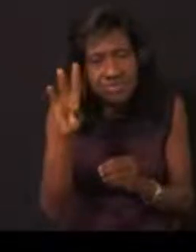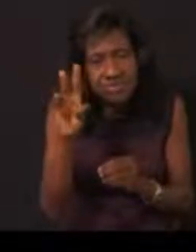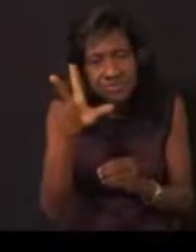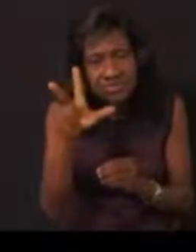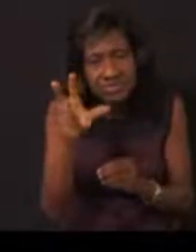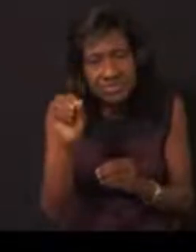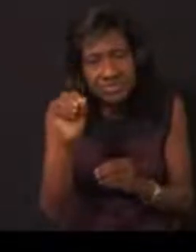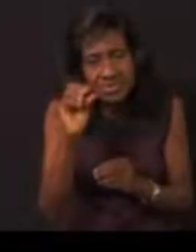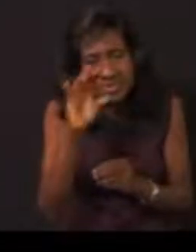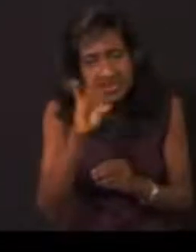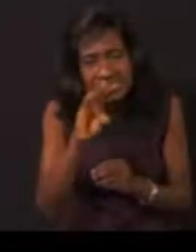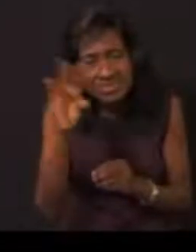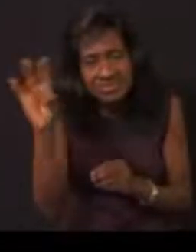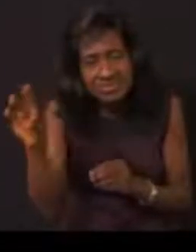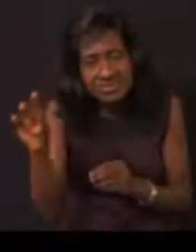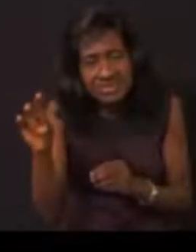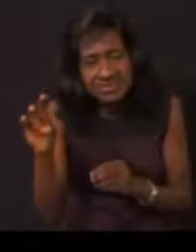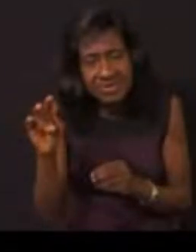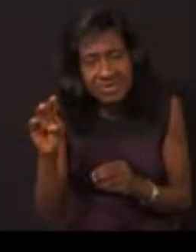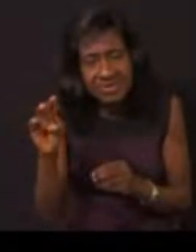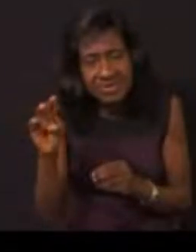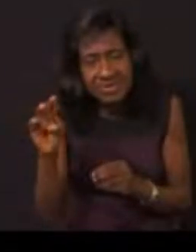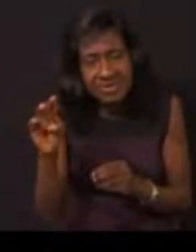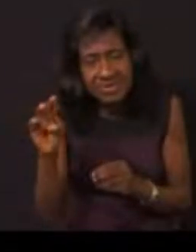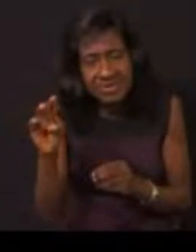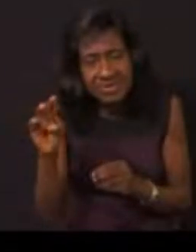947-3077. And the toll-free number is